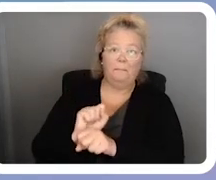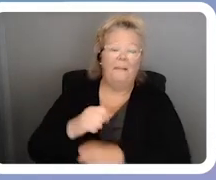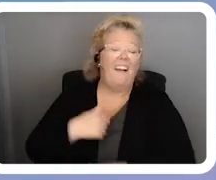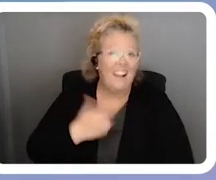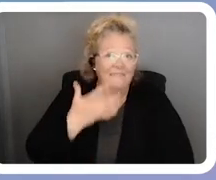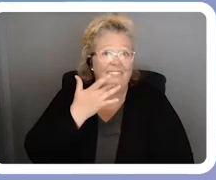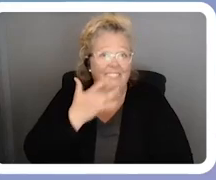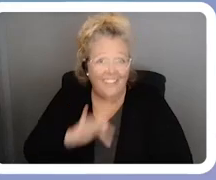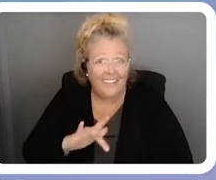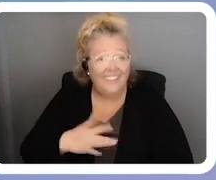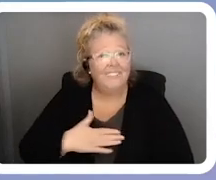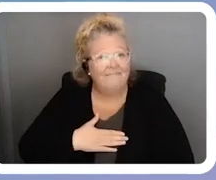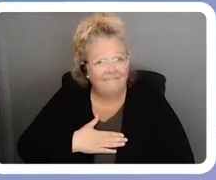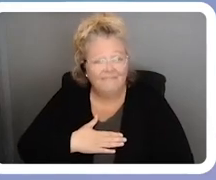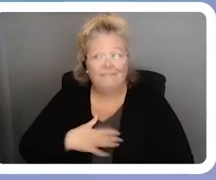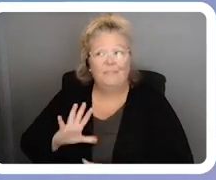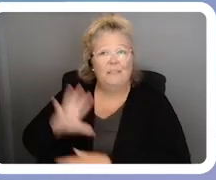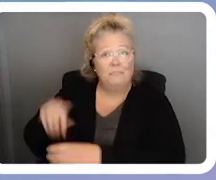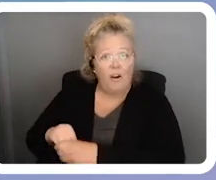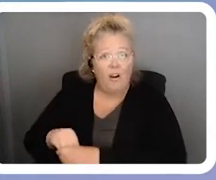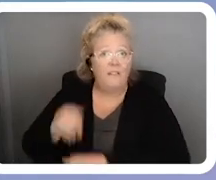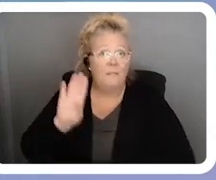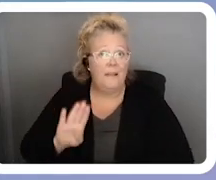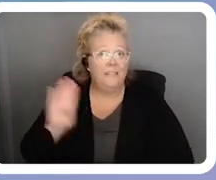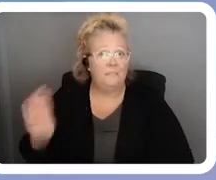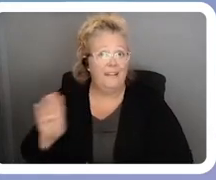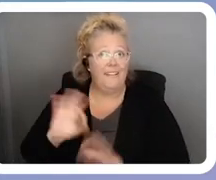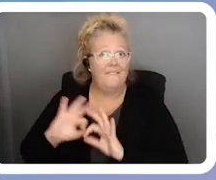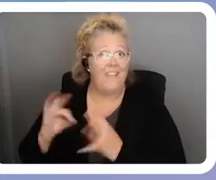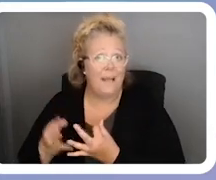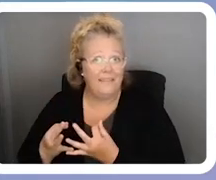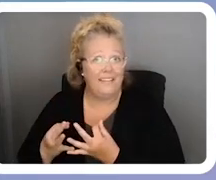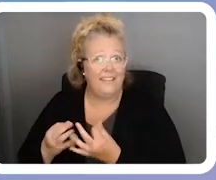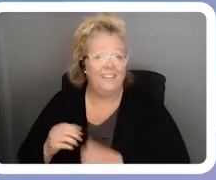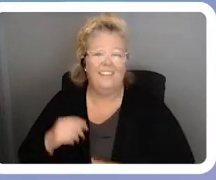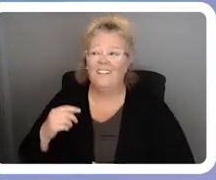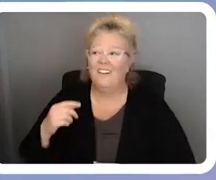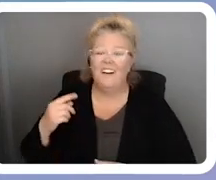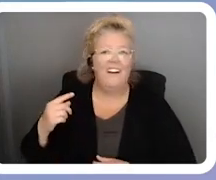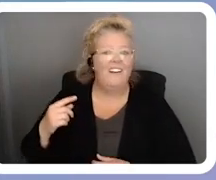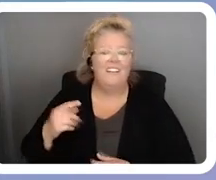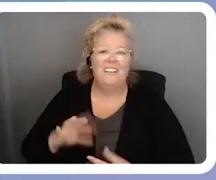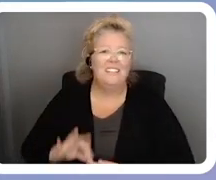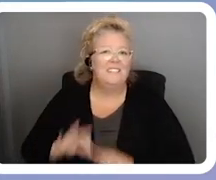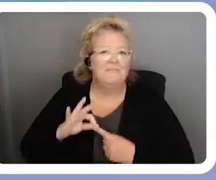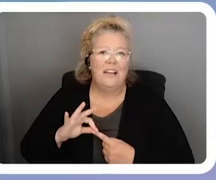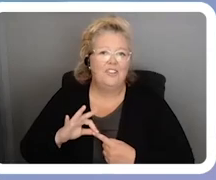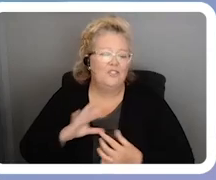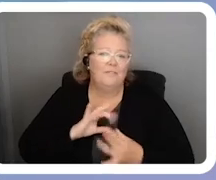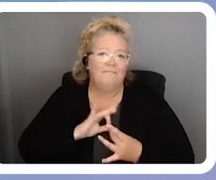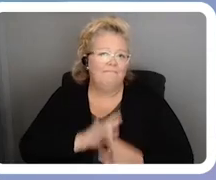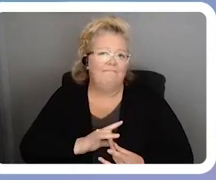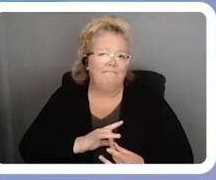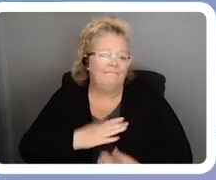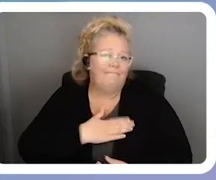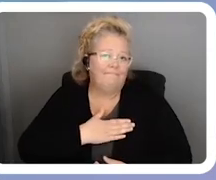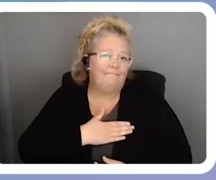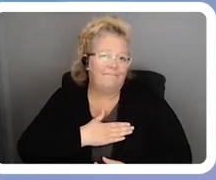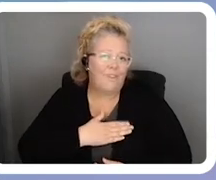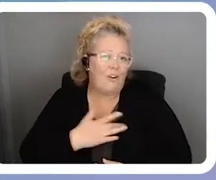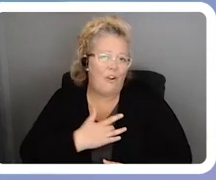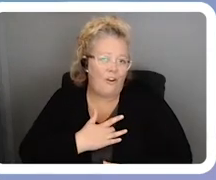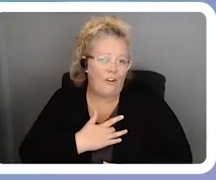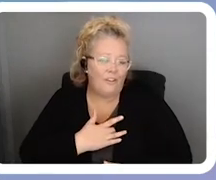lucky to be a part of the Best Buddies family. Because it always has a place in my